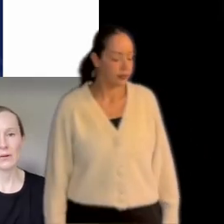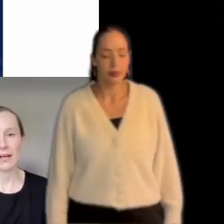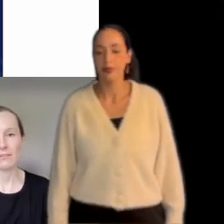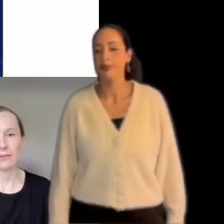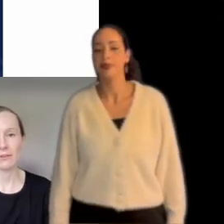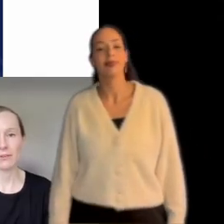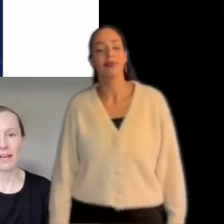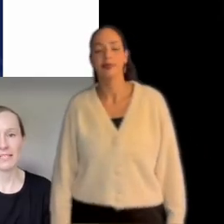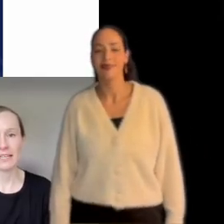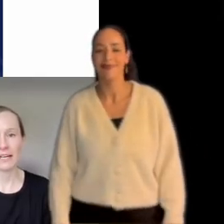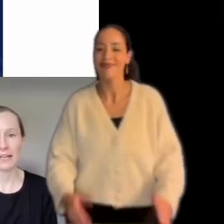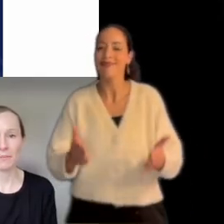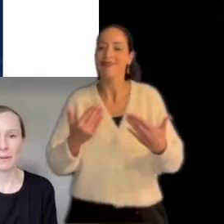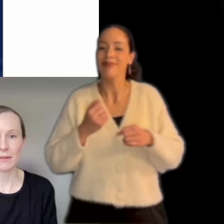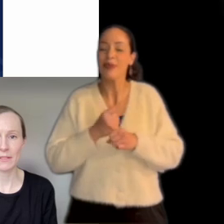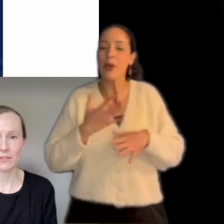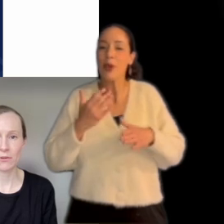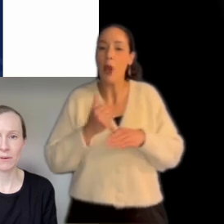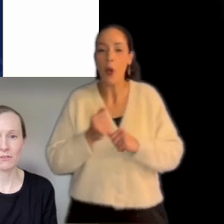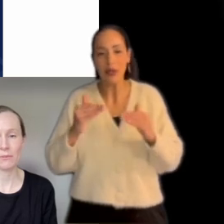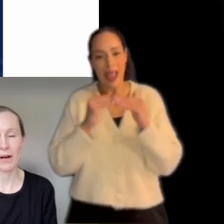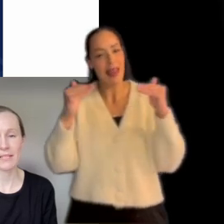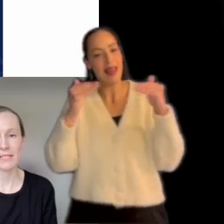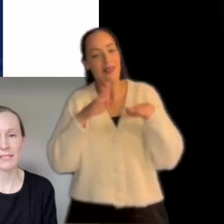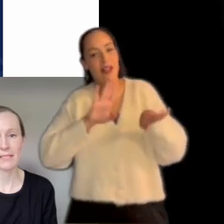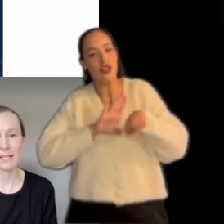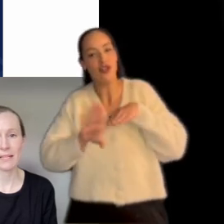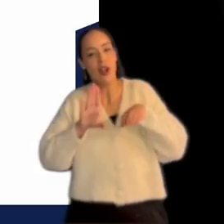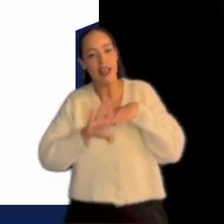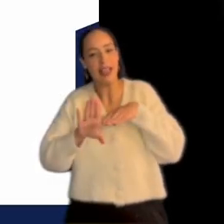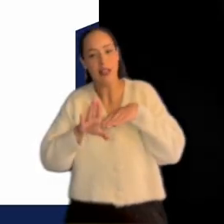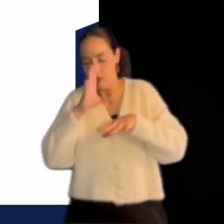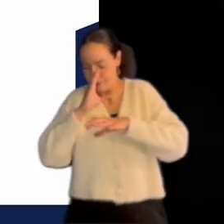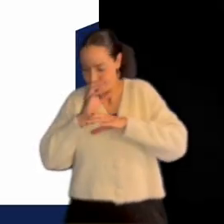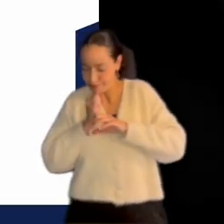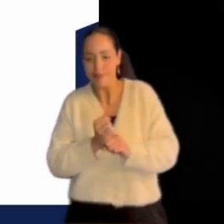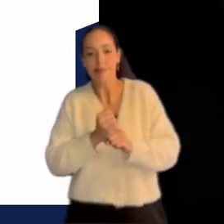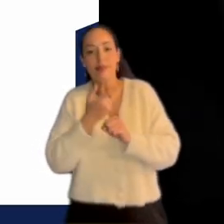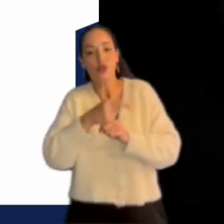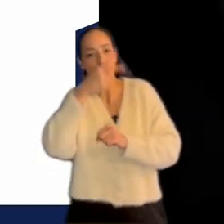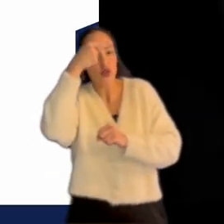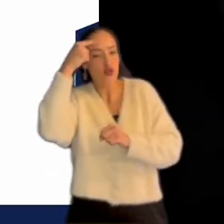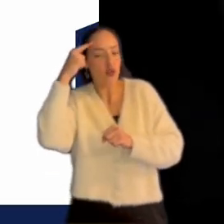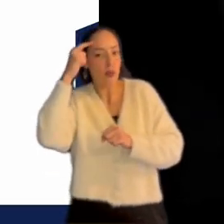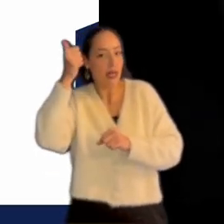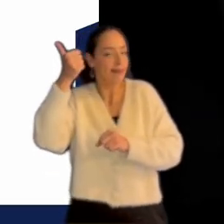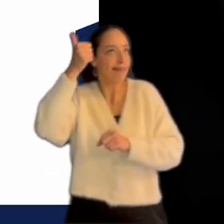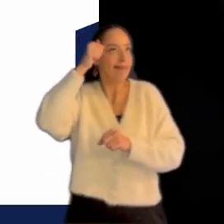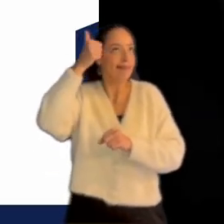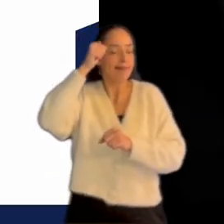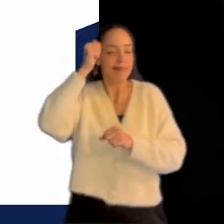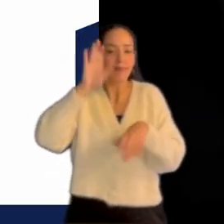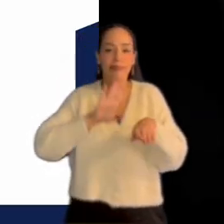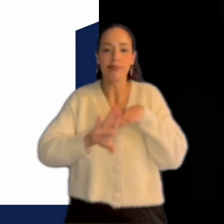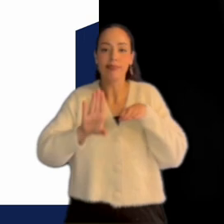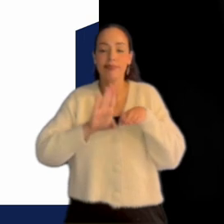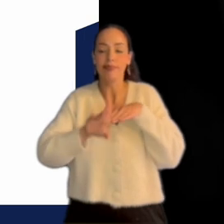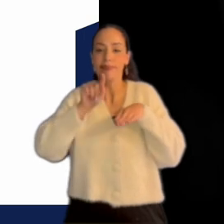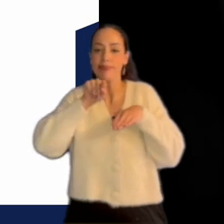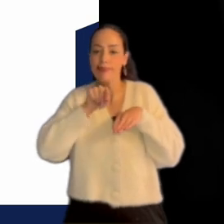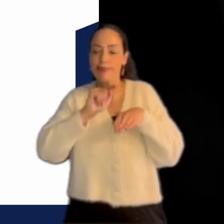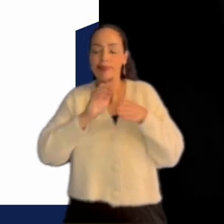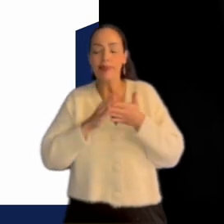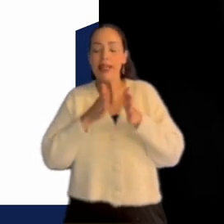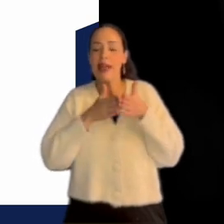Welcome to the Gold Level, creating a commitment to trauma-informed practice. At the final level, the focus shifts again from the skills